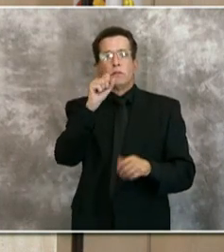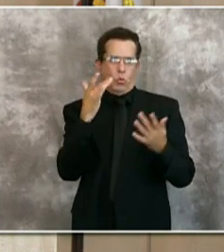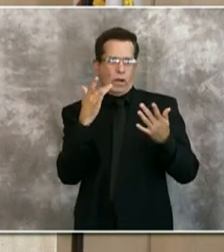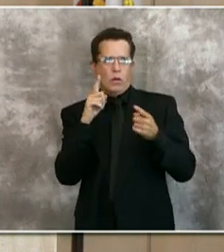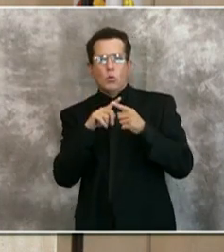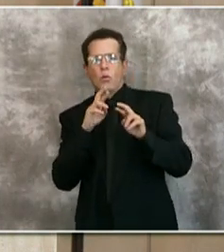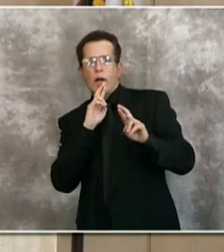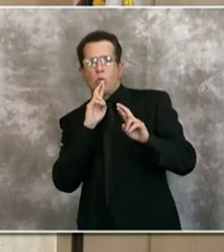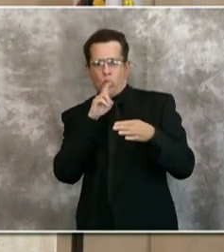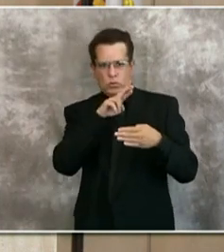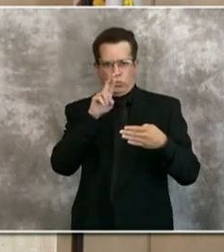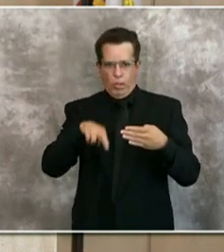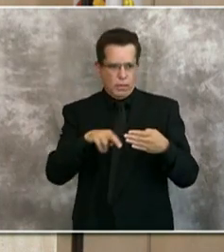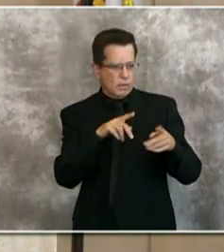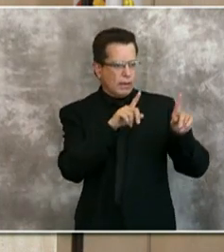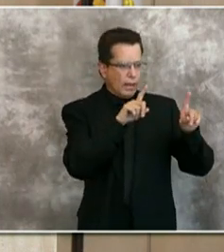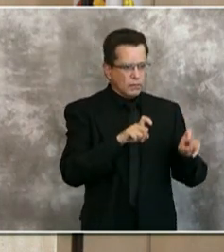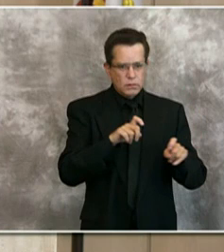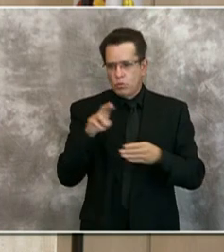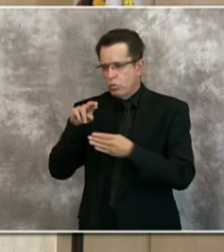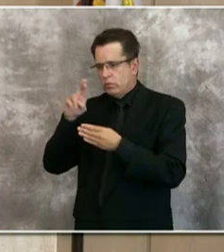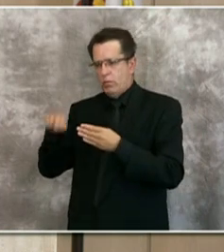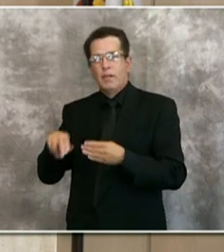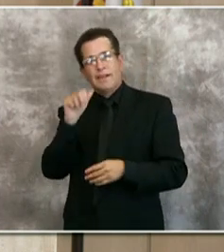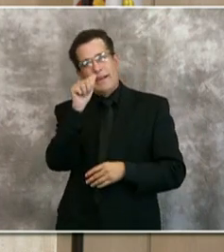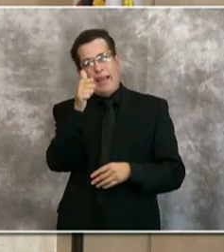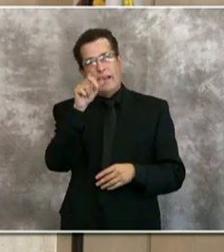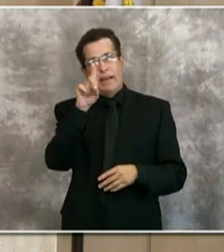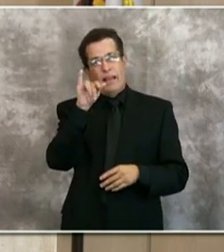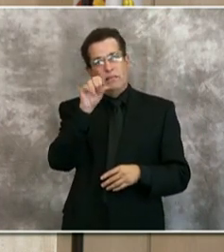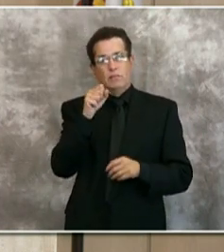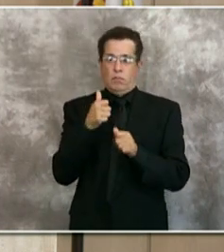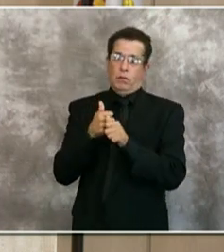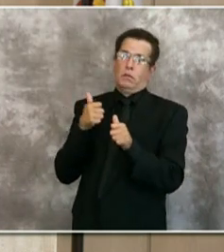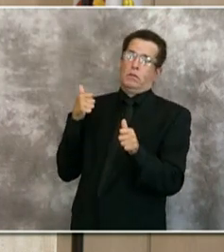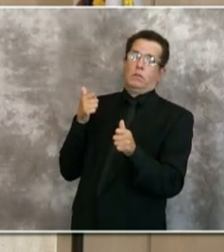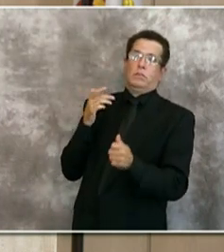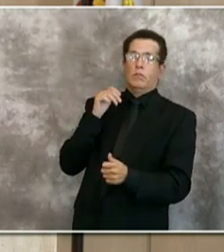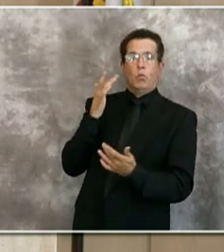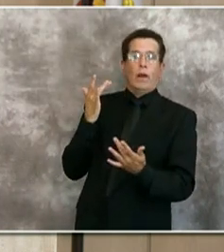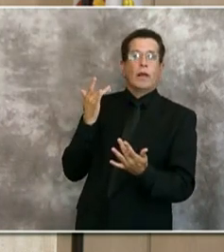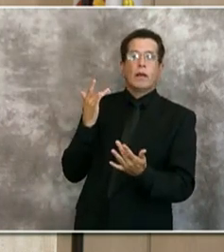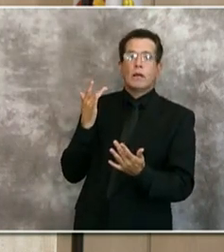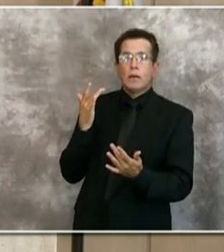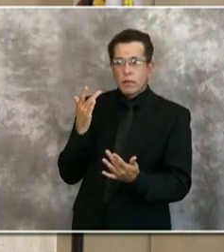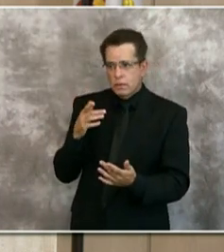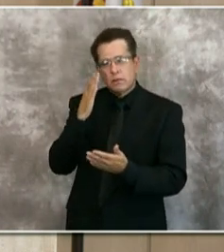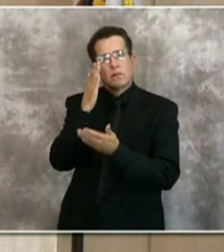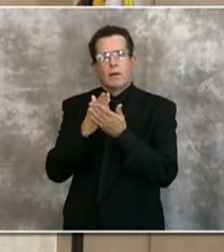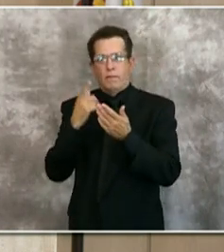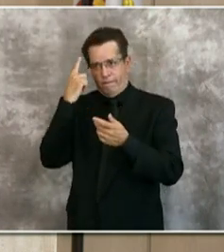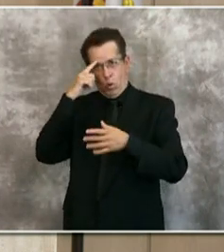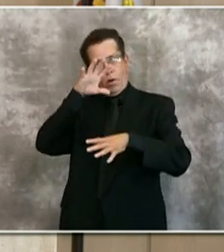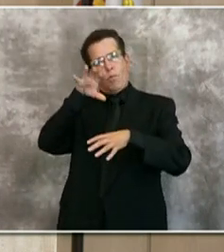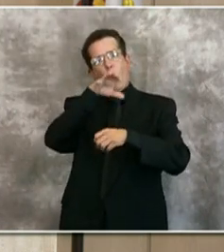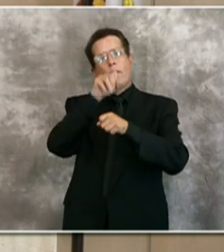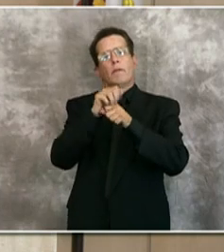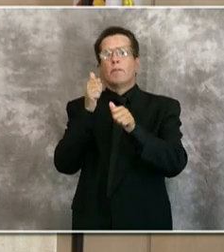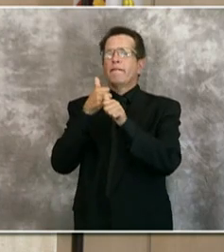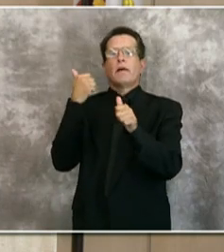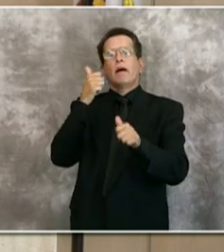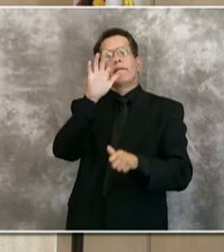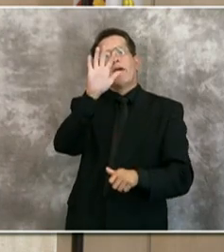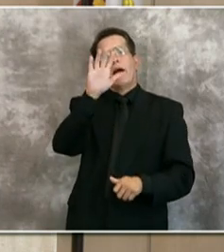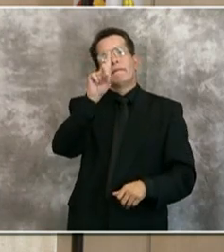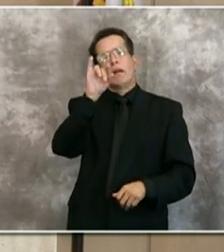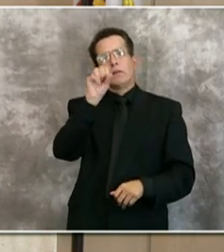the results, and then people are saying, it's just to get an appointment sometimes takes 5 days. So when you can go